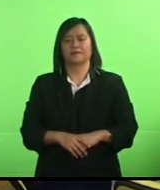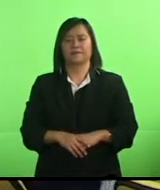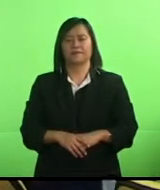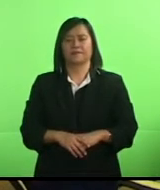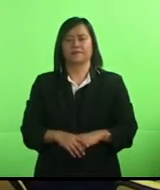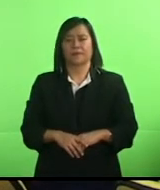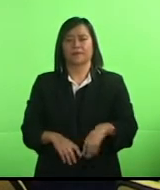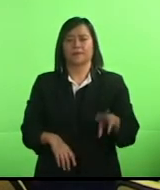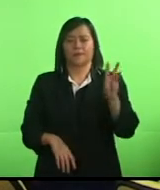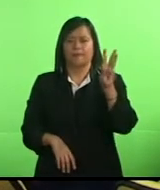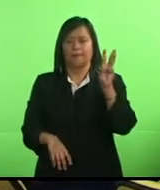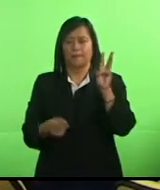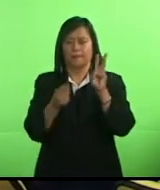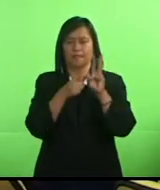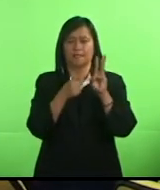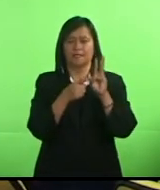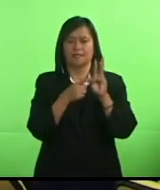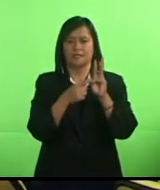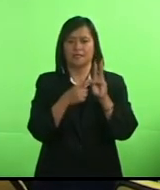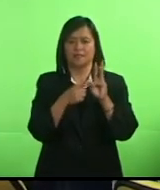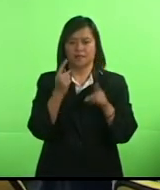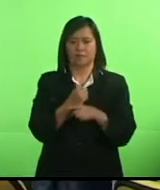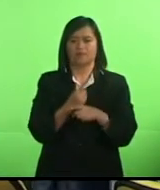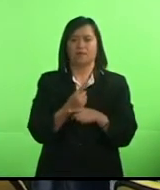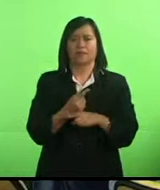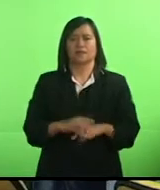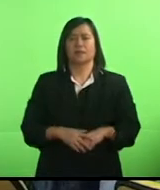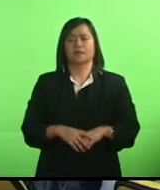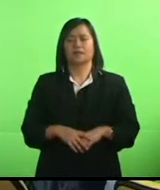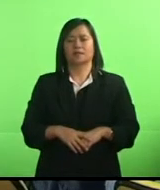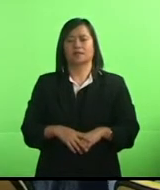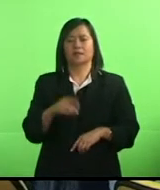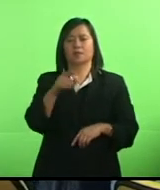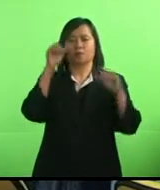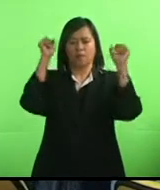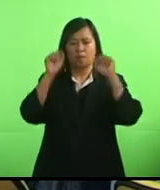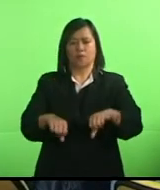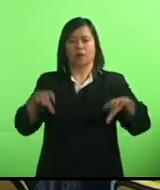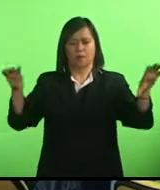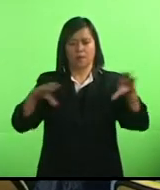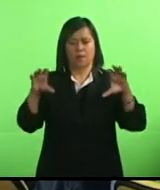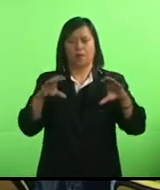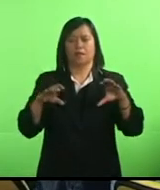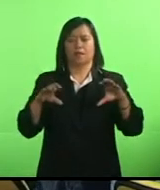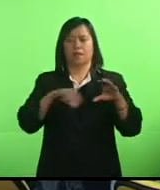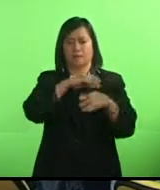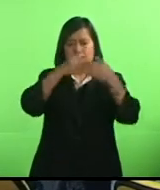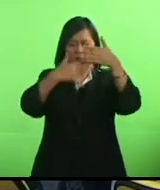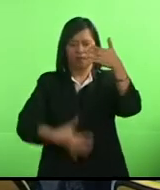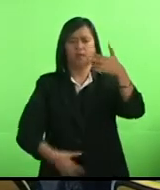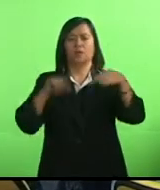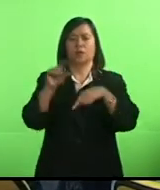6. Am I right? Tolia? Okay, number 6. You are able to do the following with MS